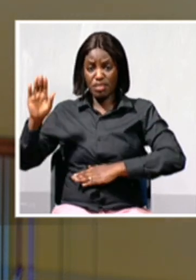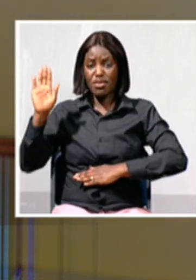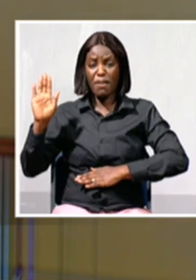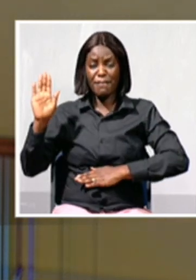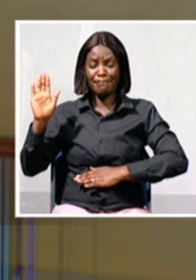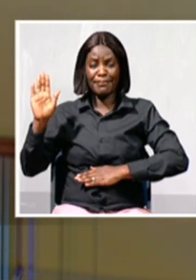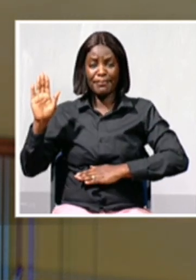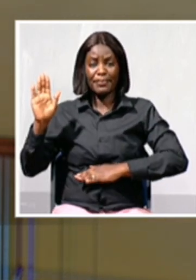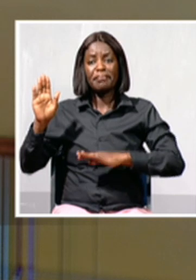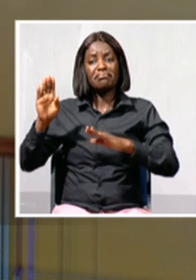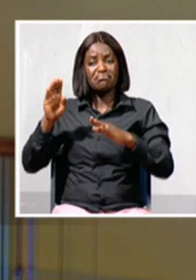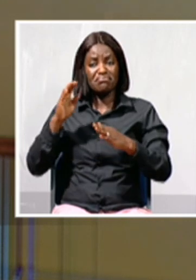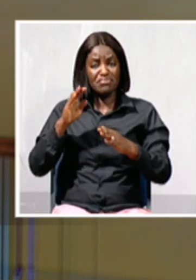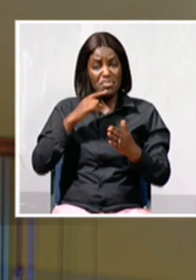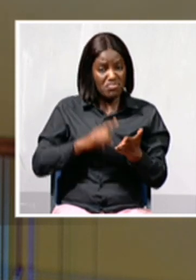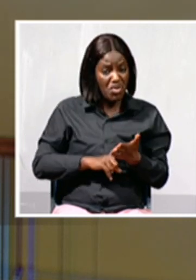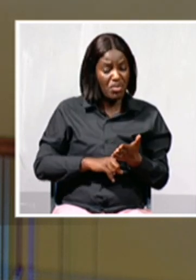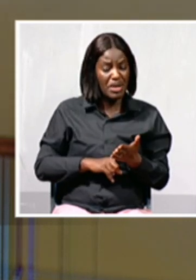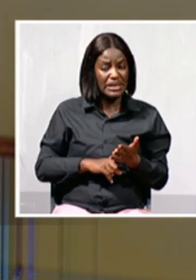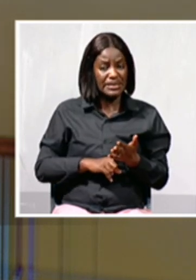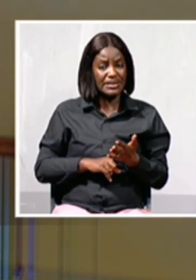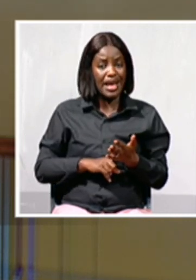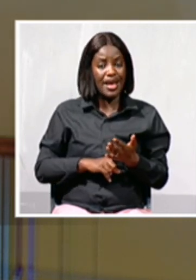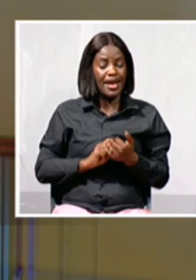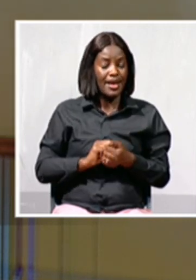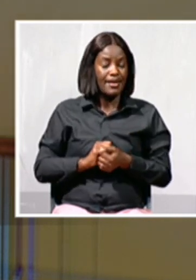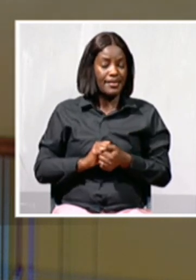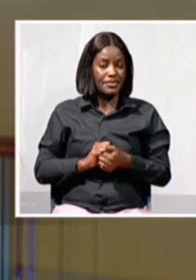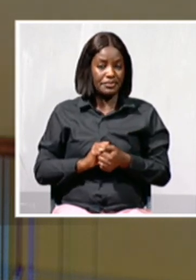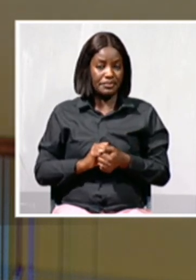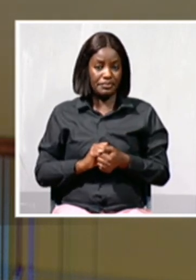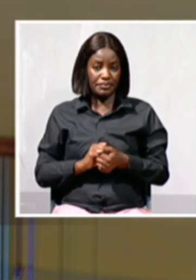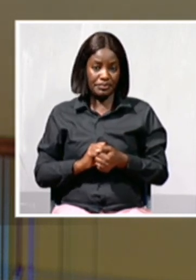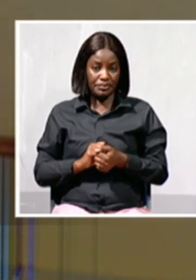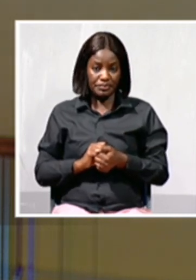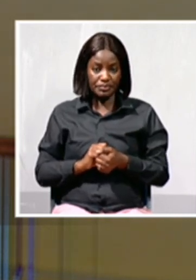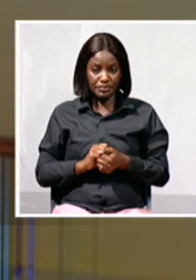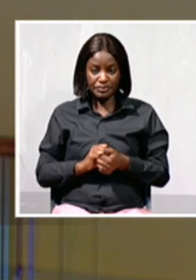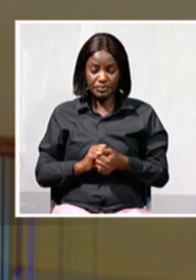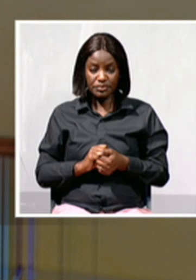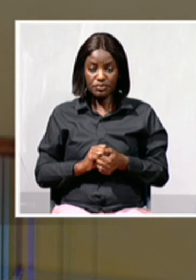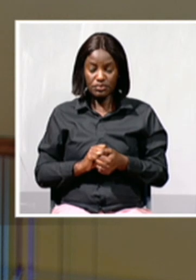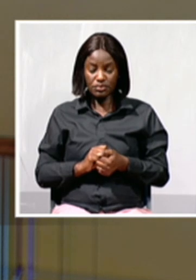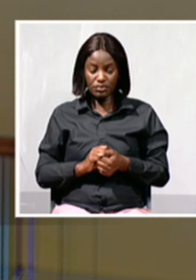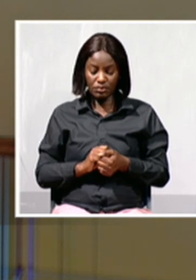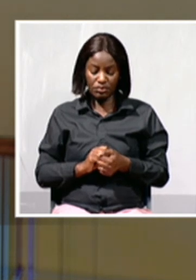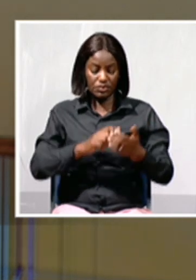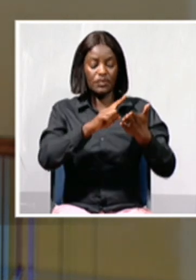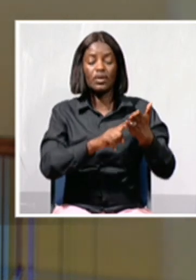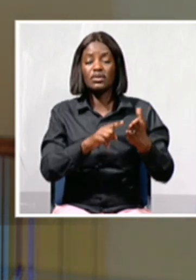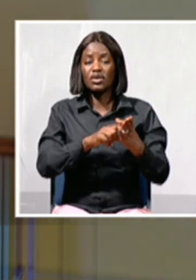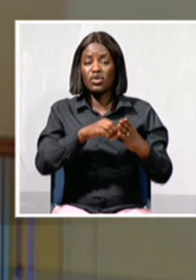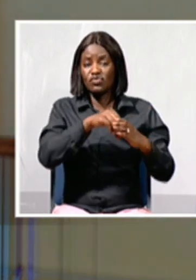democracy, voting is about limiting the powers of those that we are voting